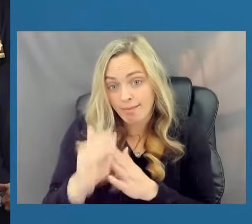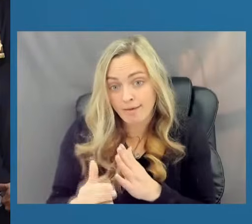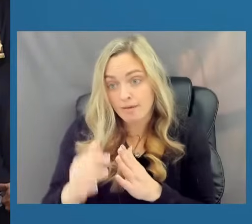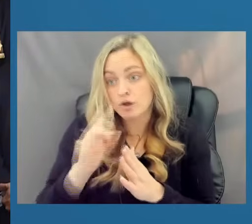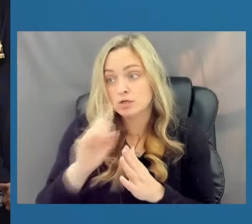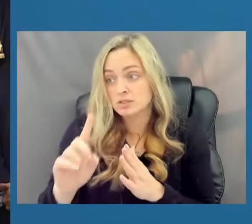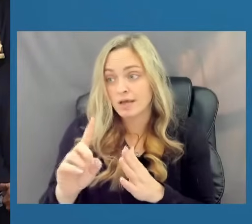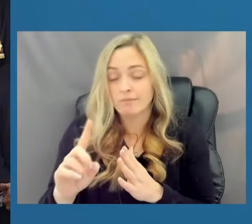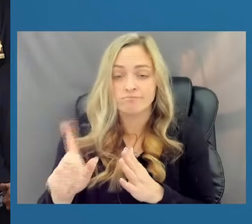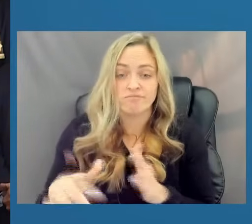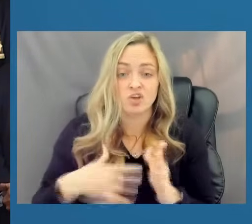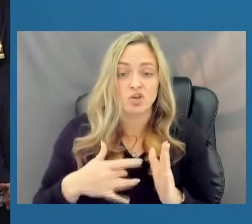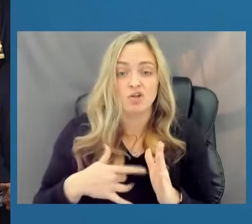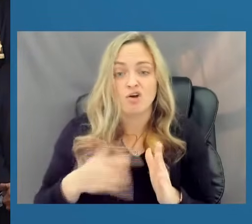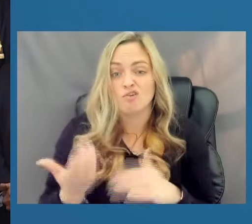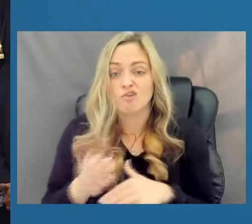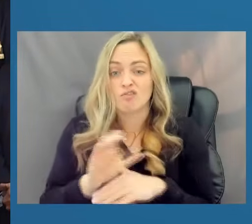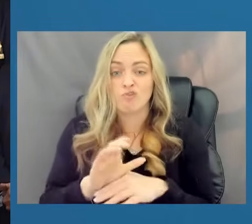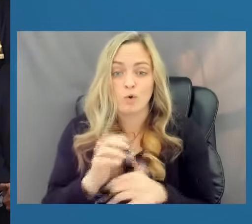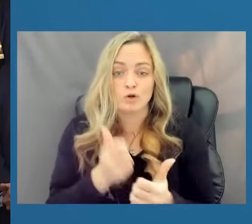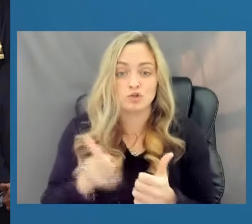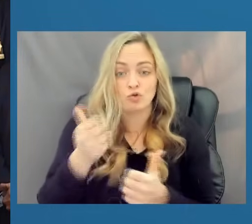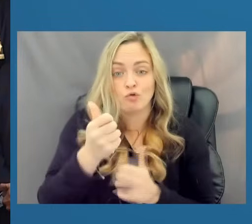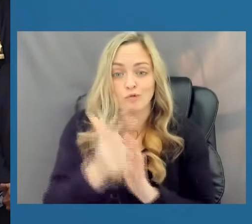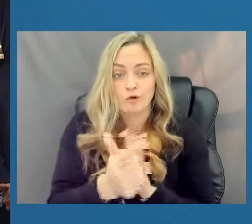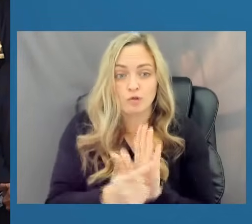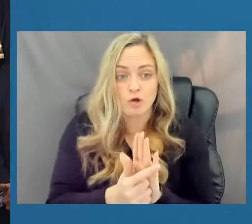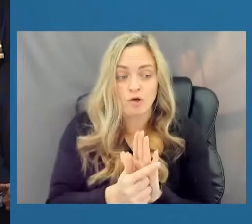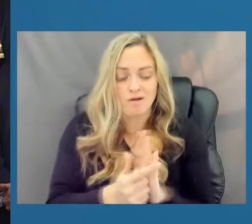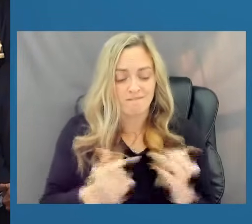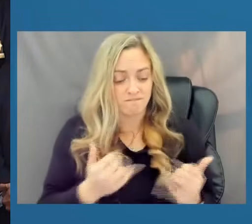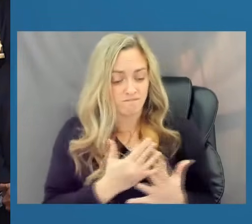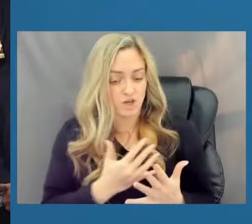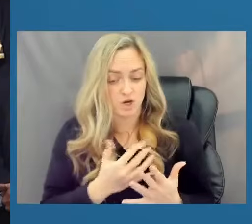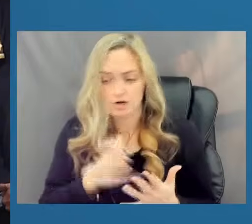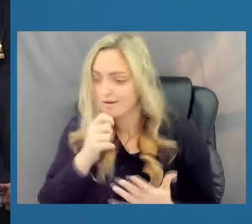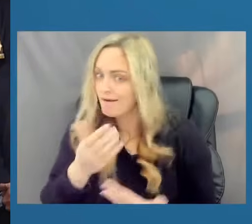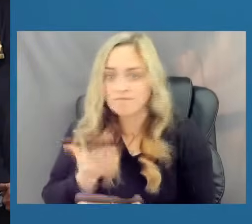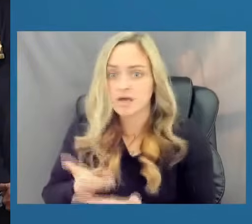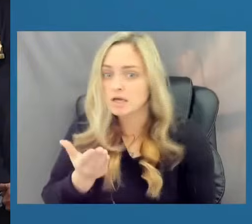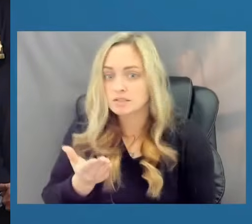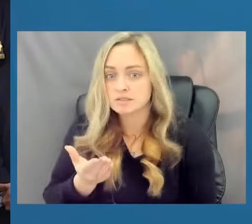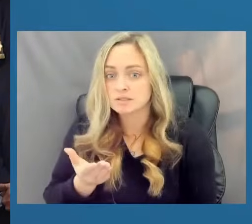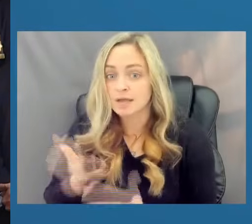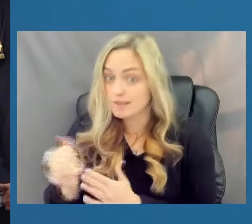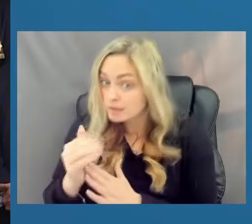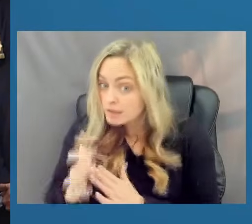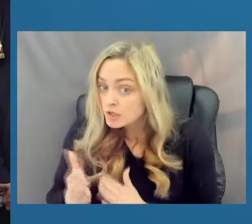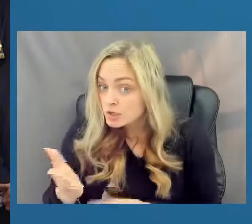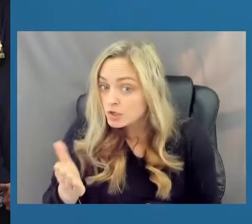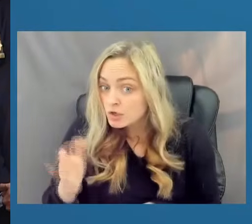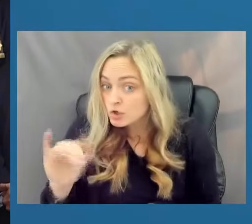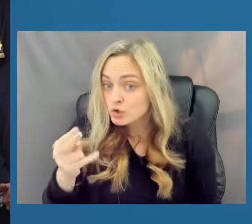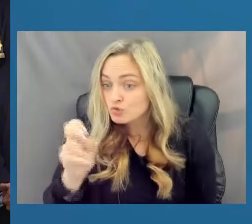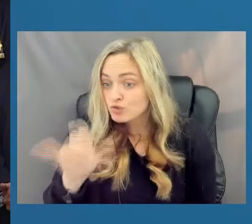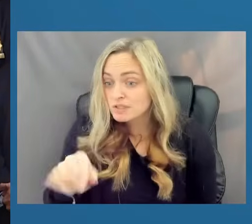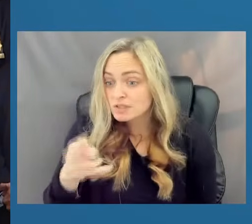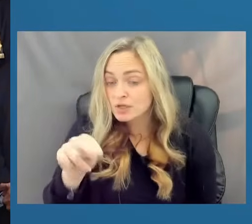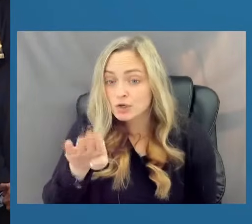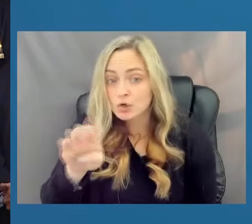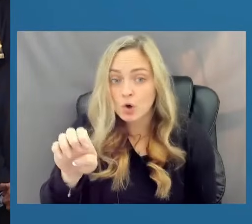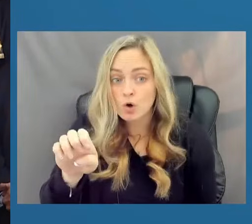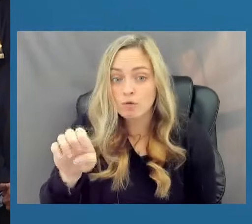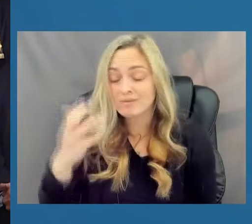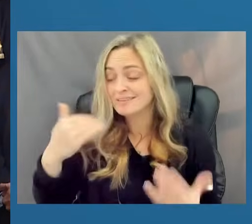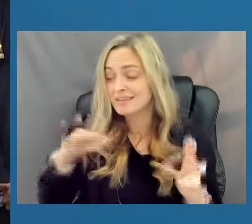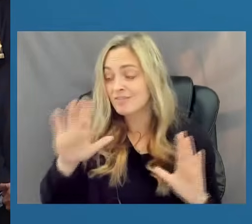law, fear over facts. And as I said, the leader of this, Kristi Noem, has forfeited her